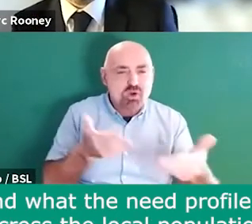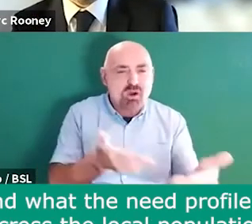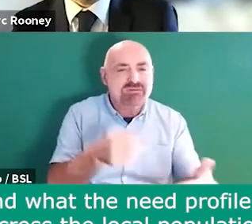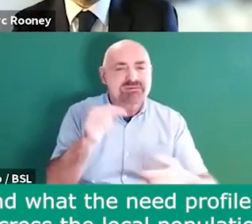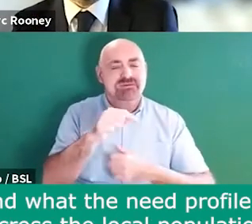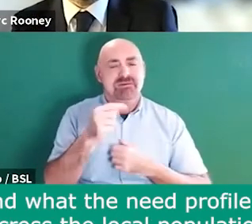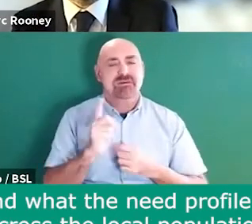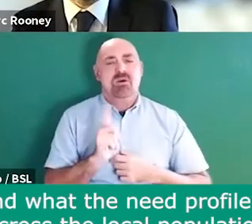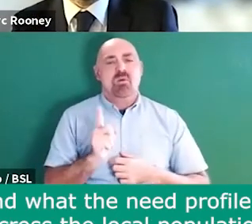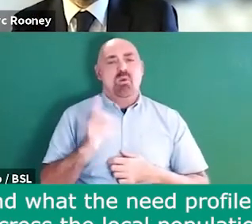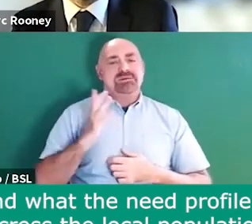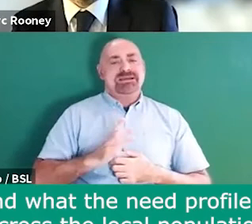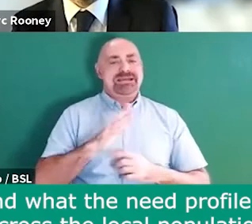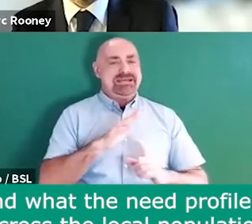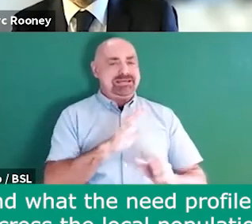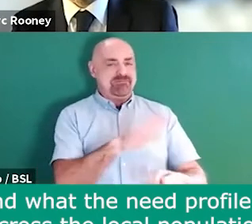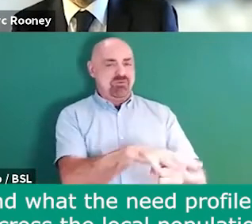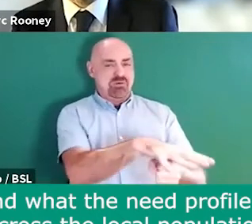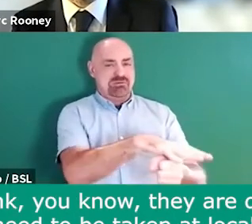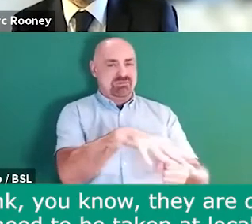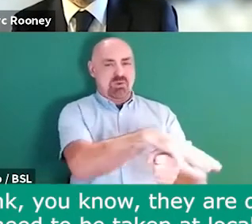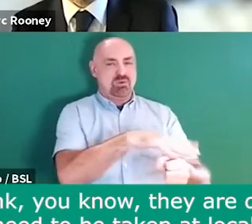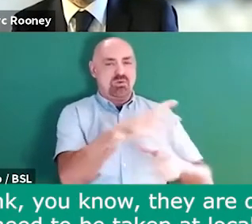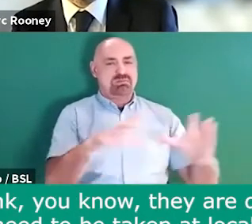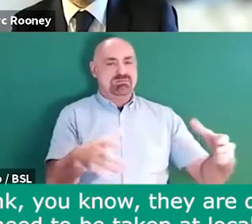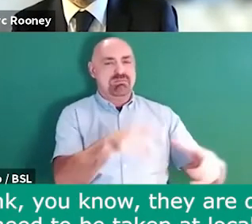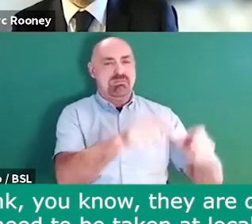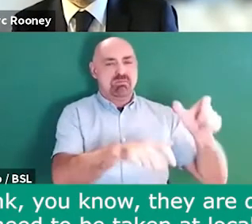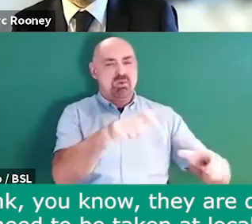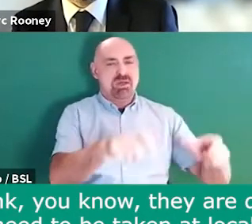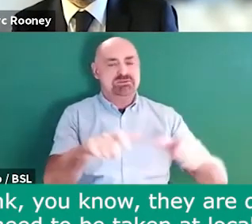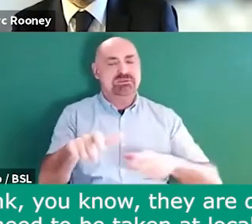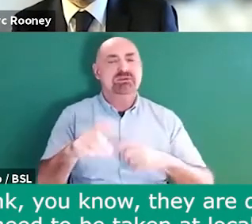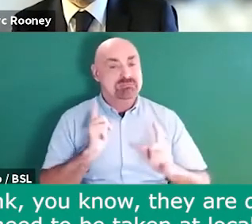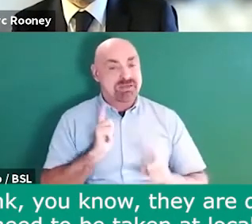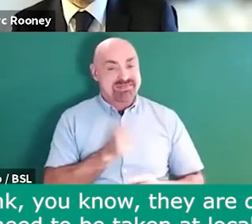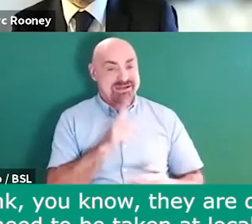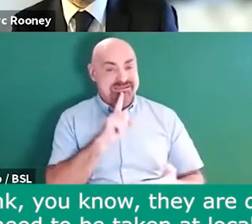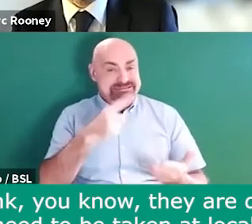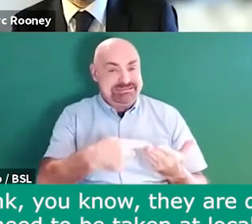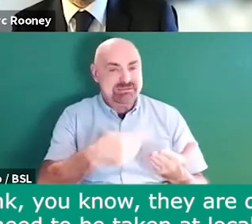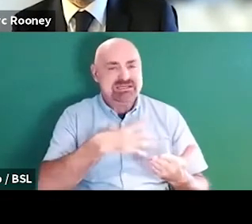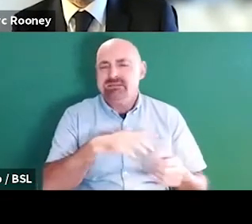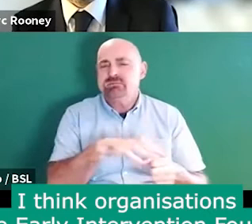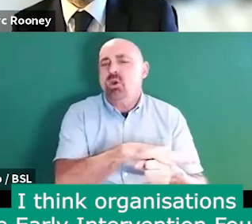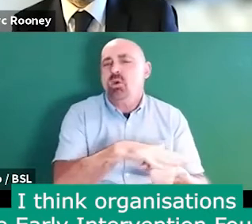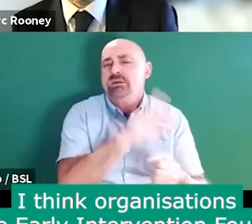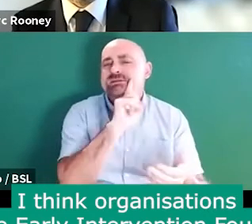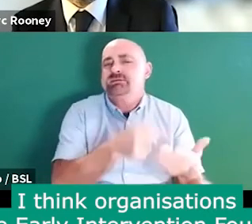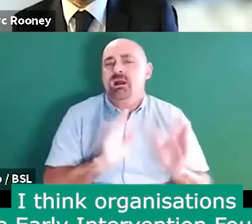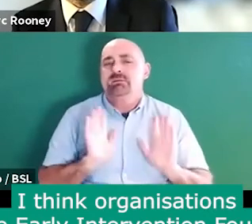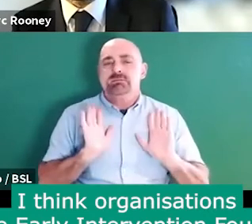need profile is across the local population. So I think, they are decisions that need to be taken at local level. I